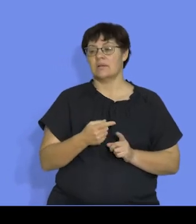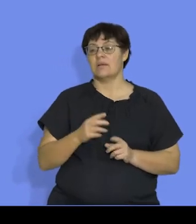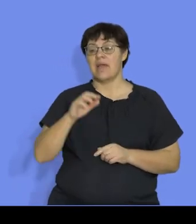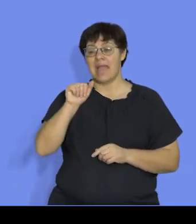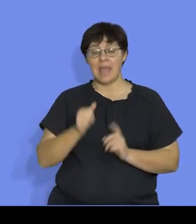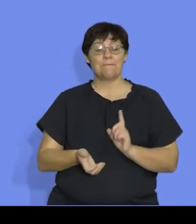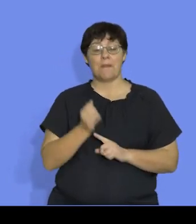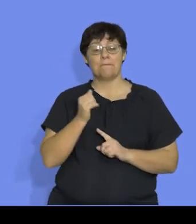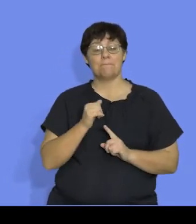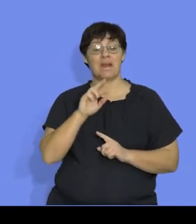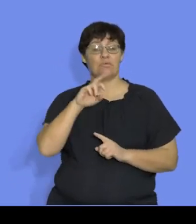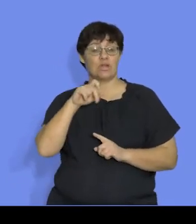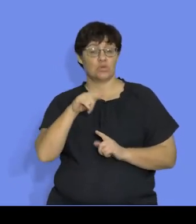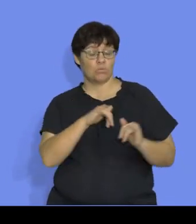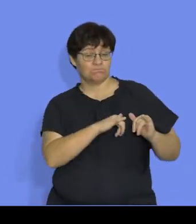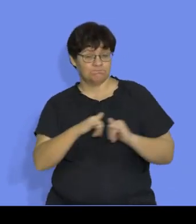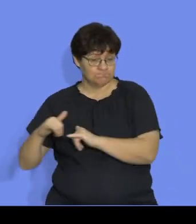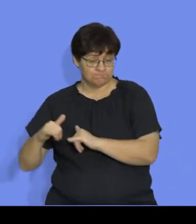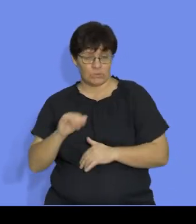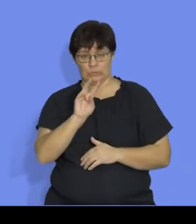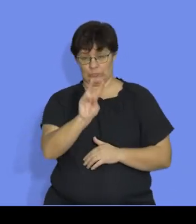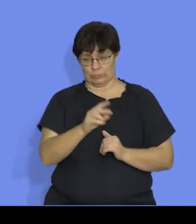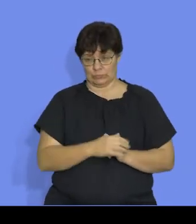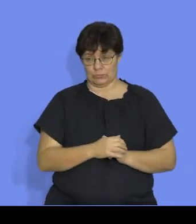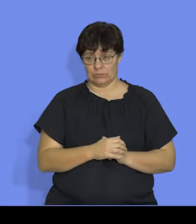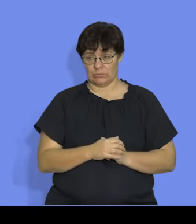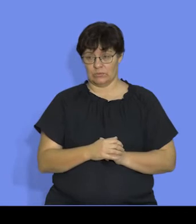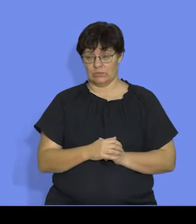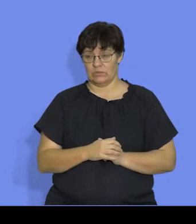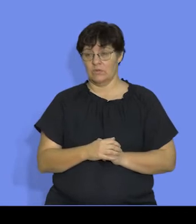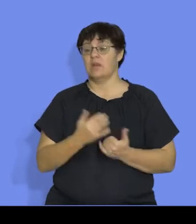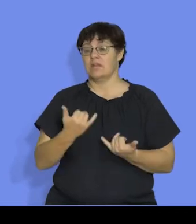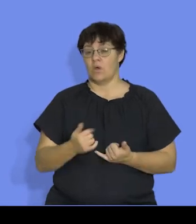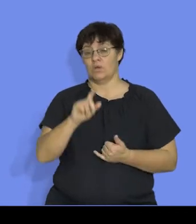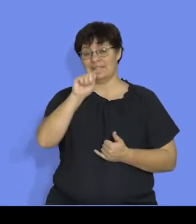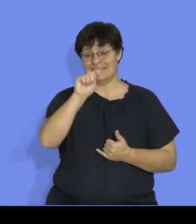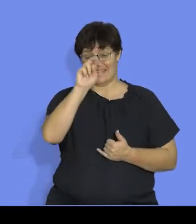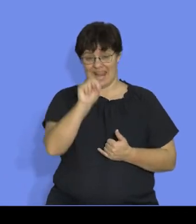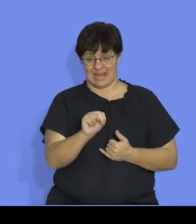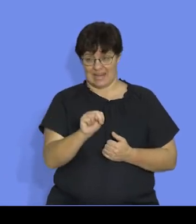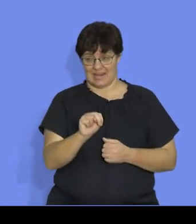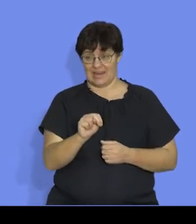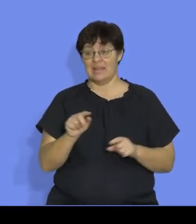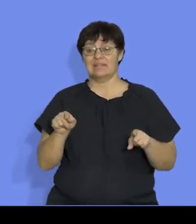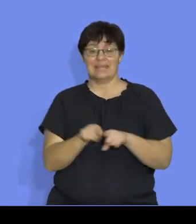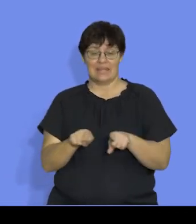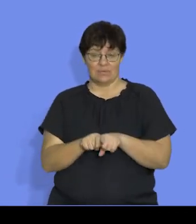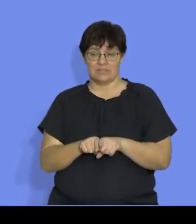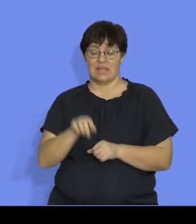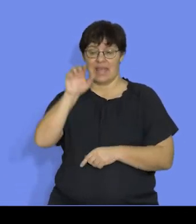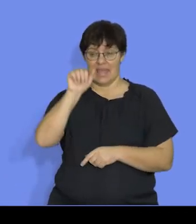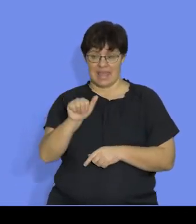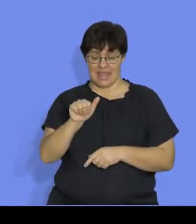in A, is 2. For finding the nth term, we know that Tn is equal to